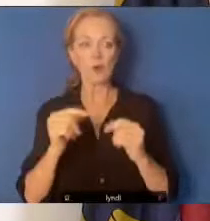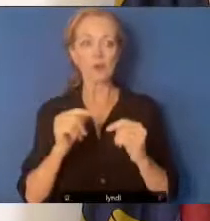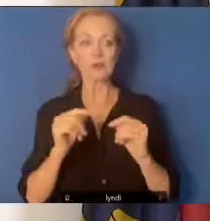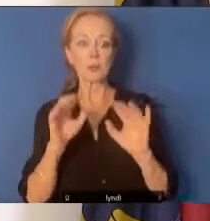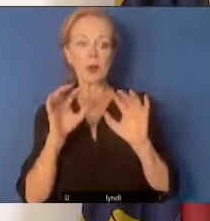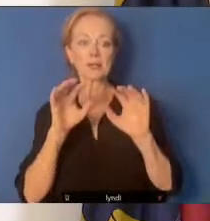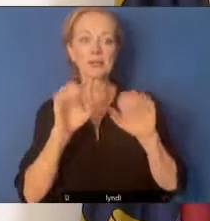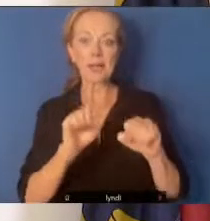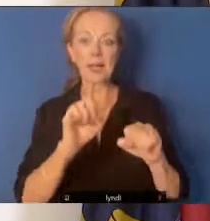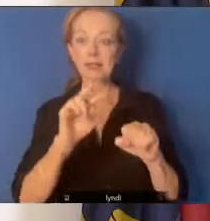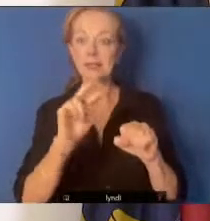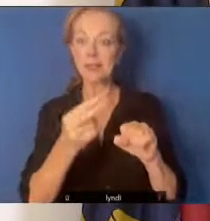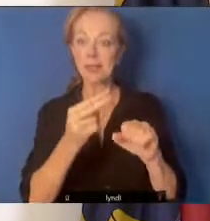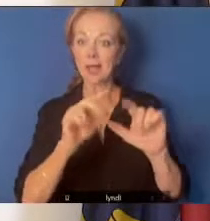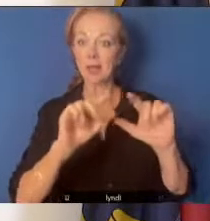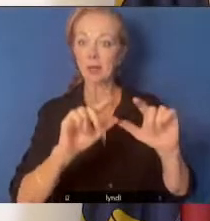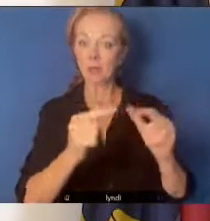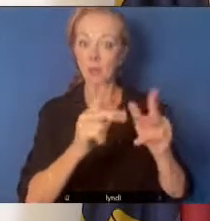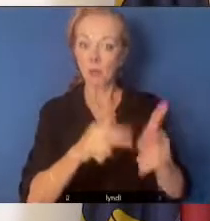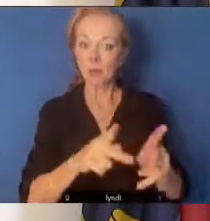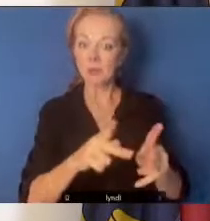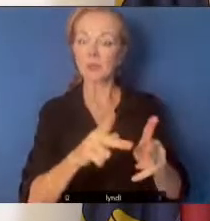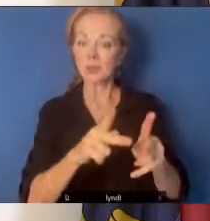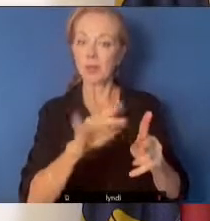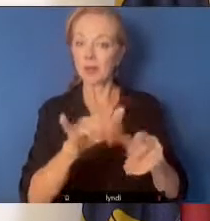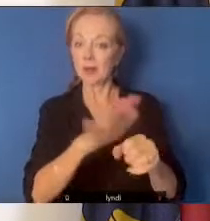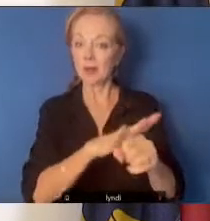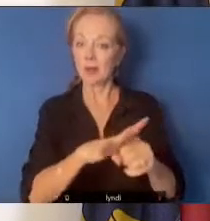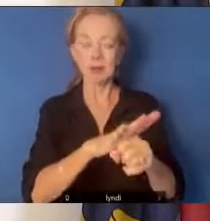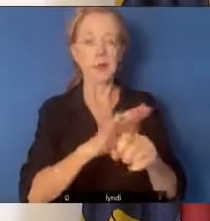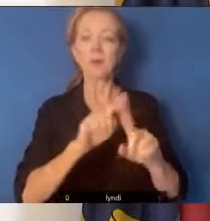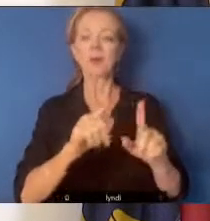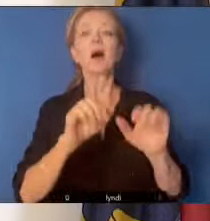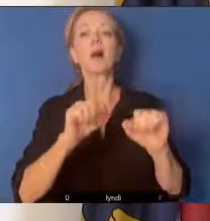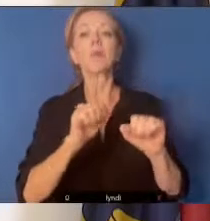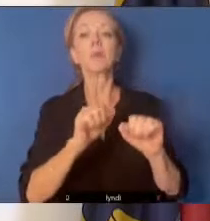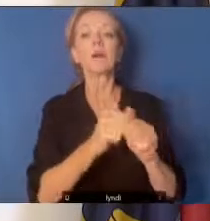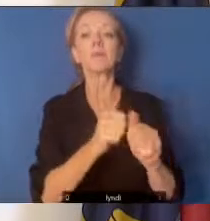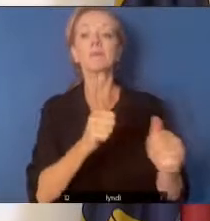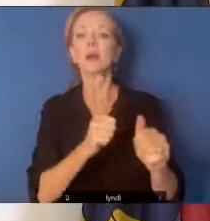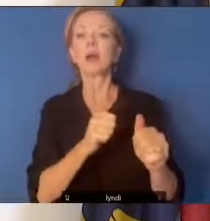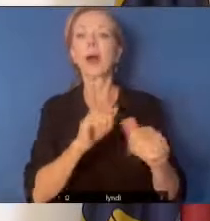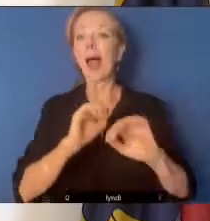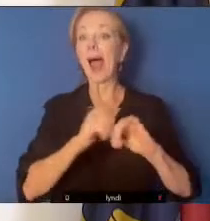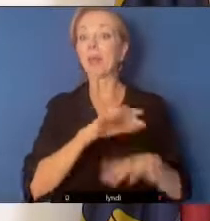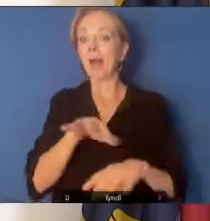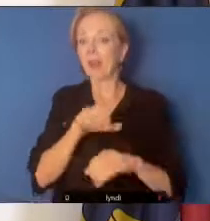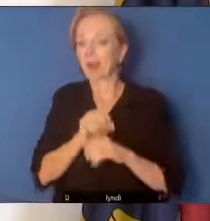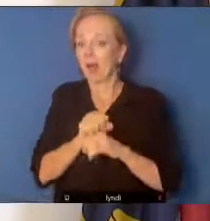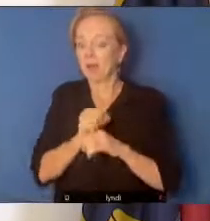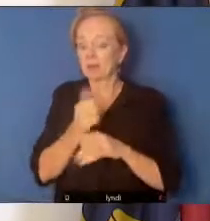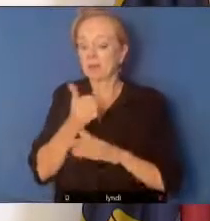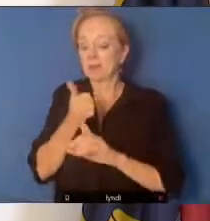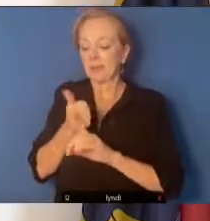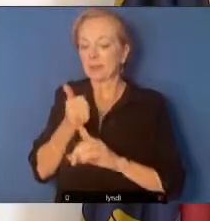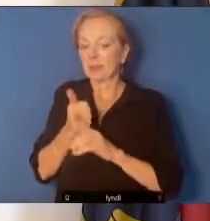this location, but they were able to avoid the assault by locking themselves in a vehicle.